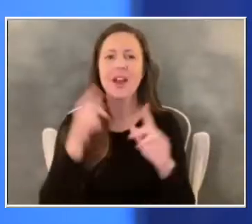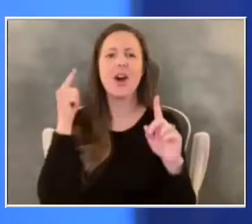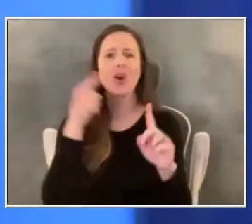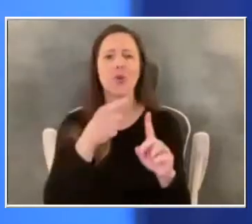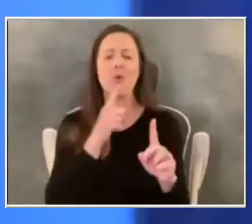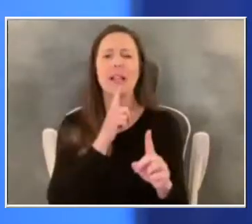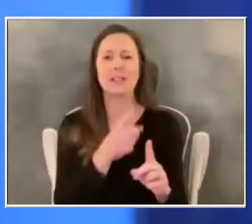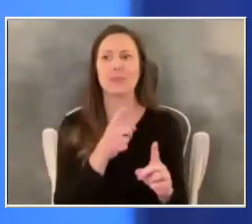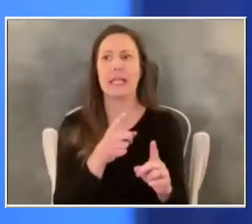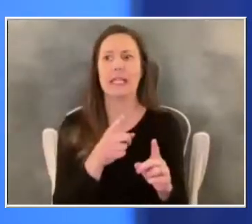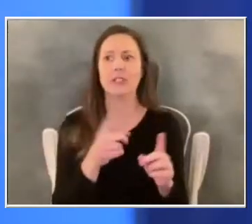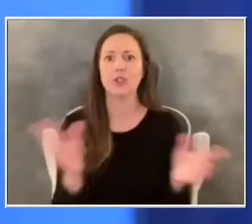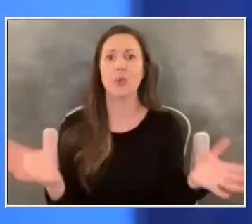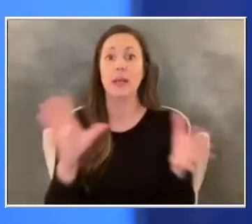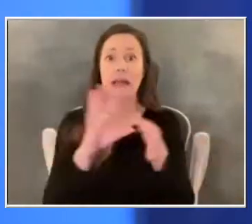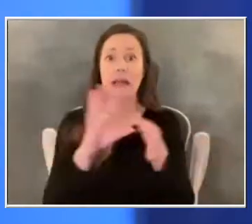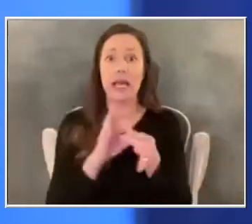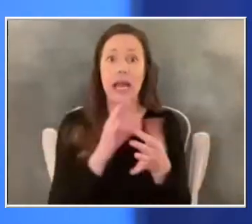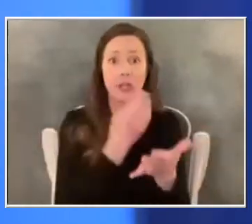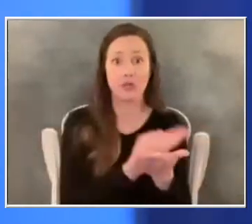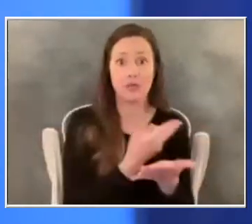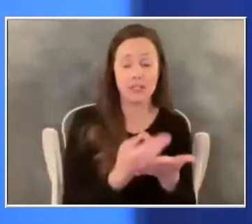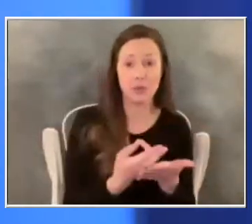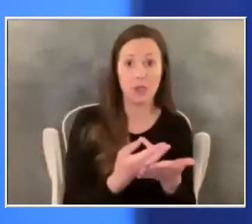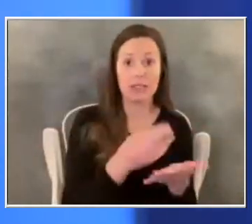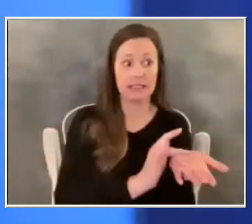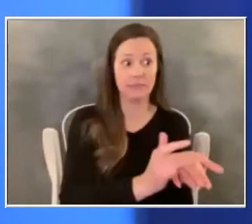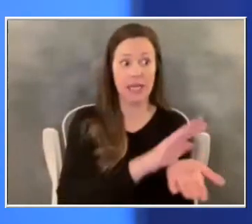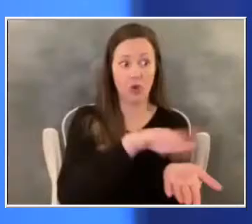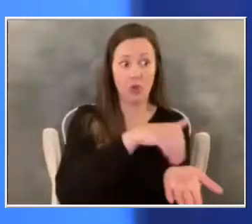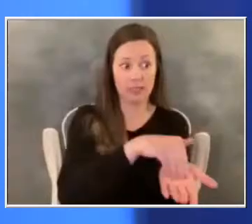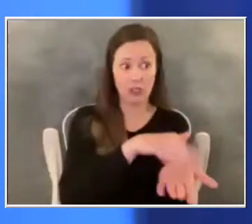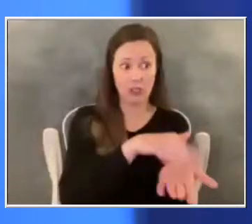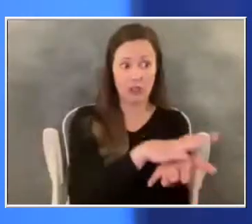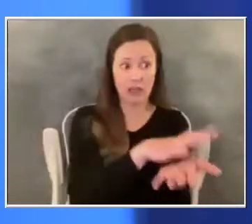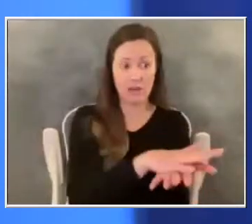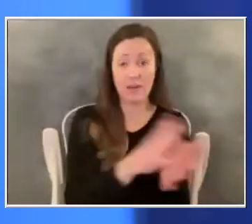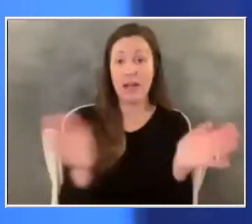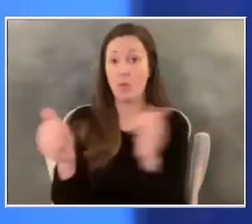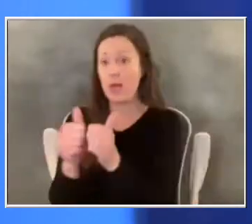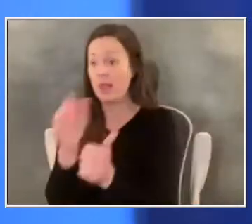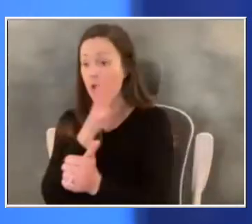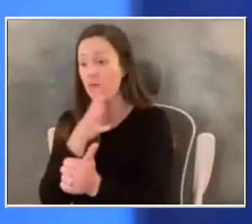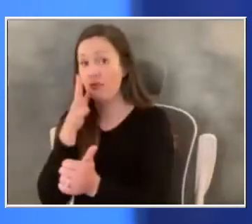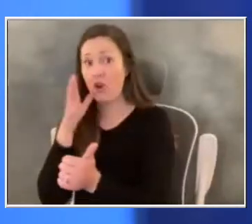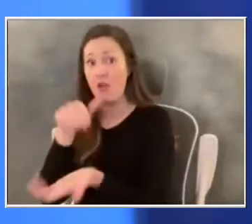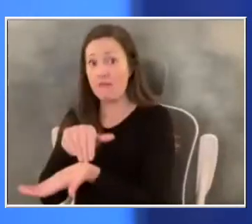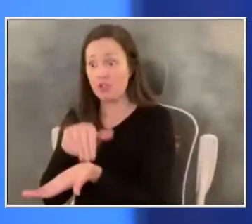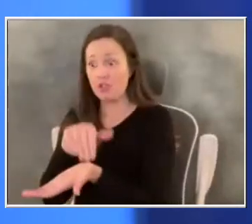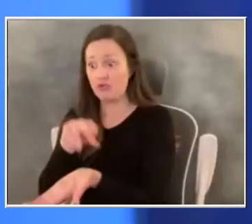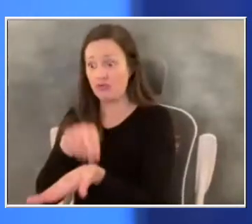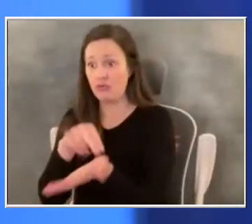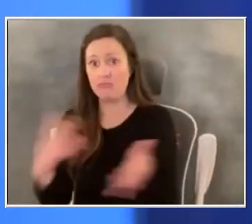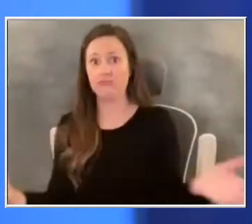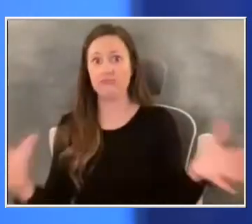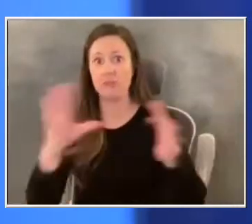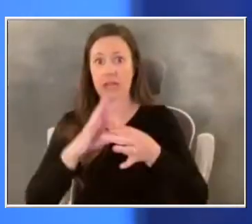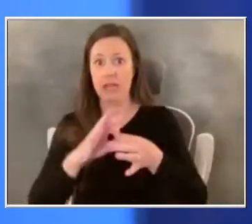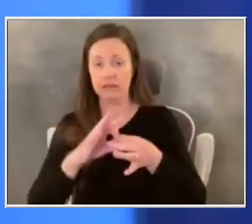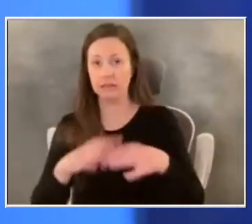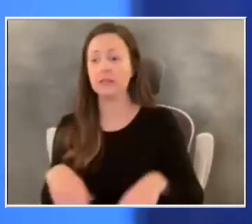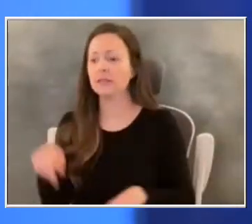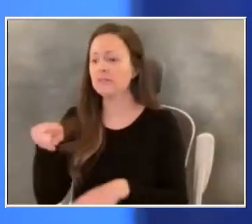the resources of our academic medical center with the rural providers across the state who care for everything that walks through the